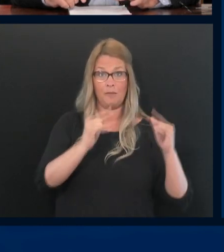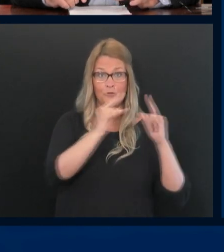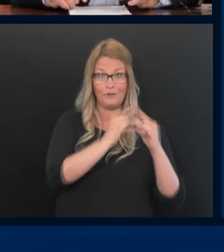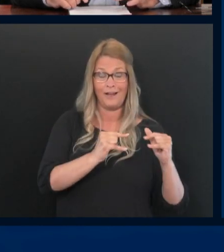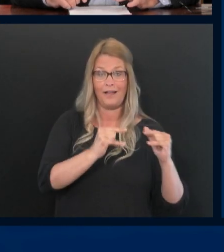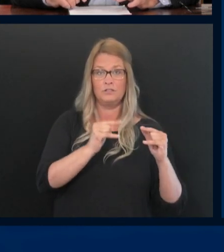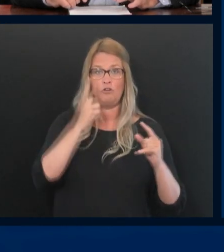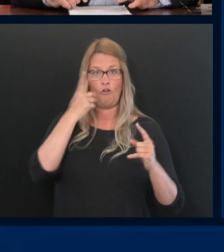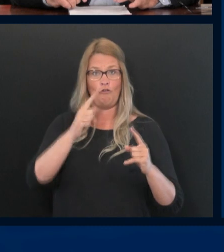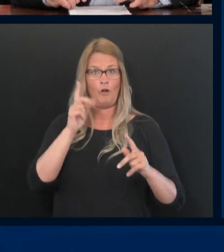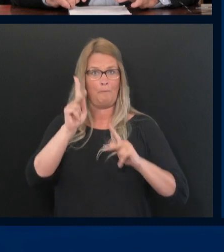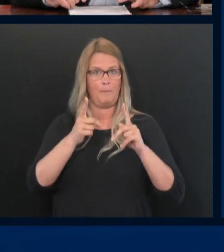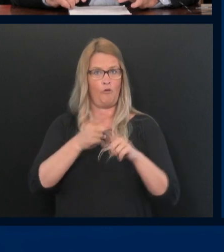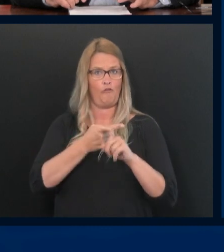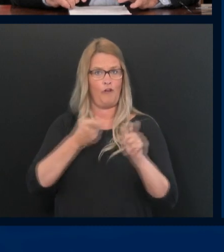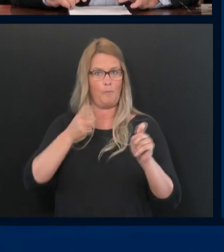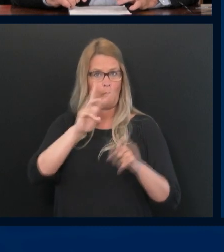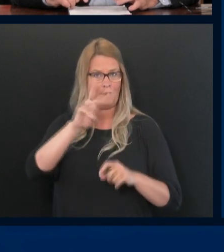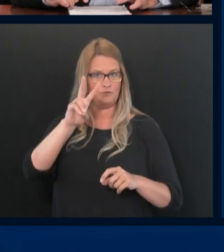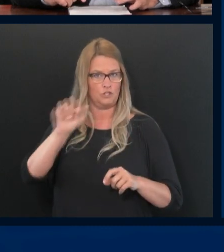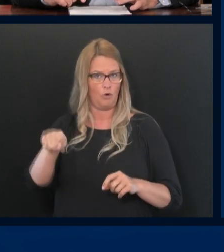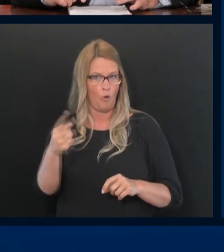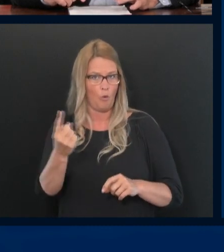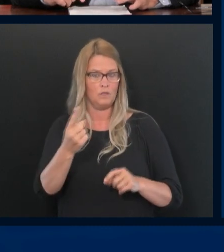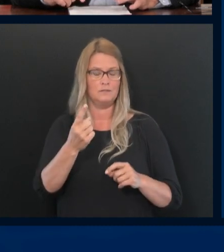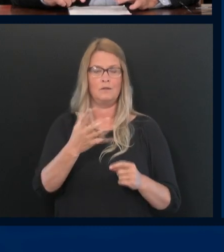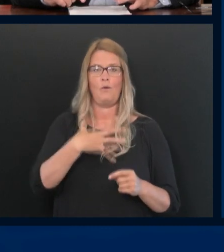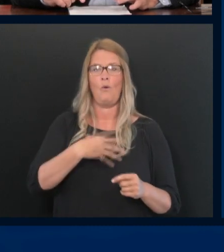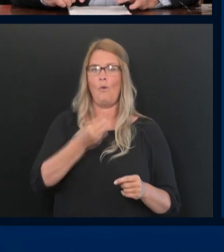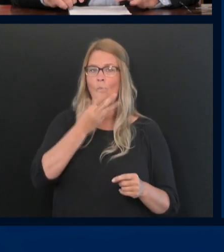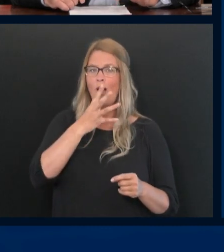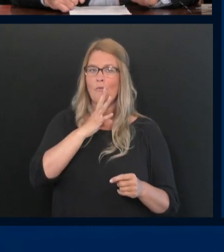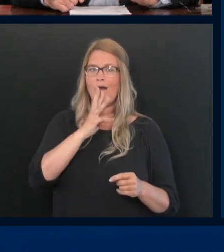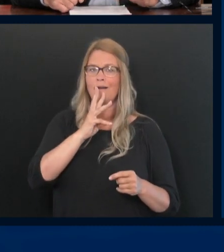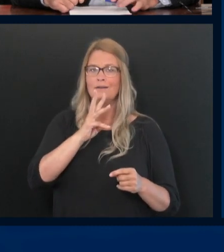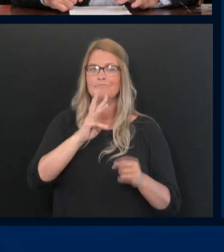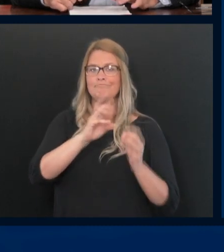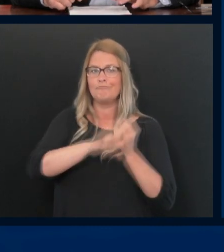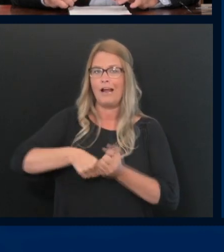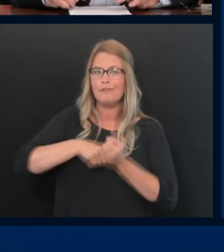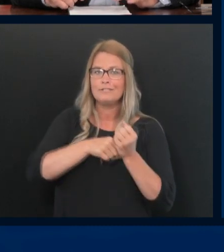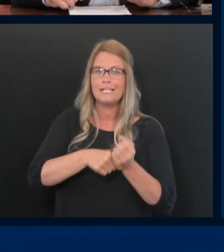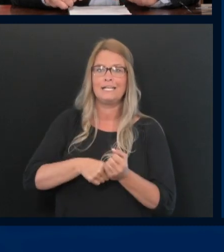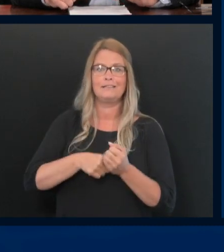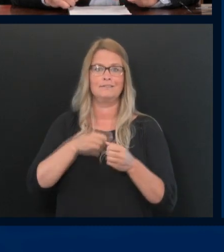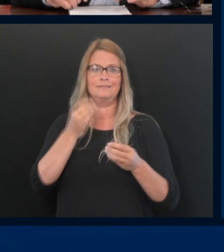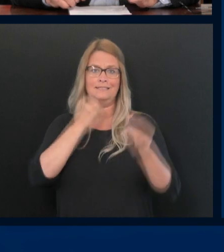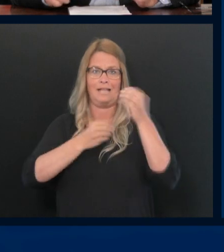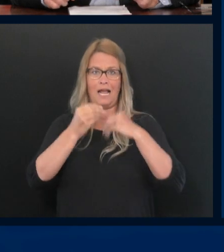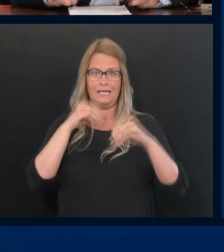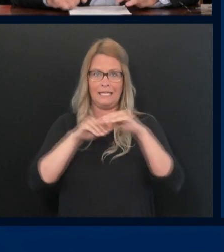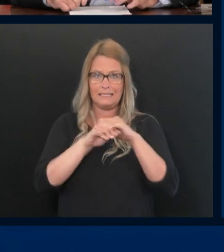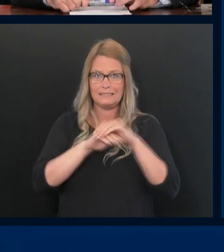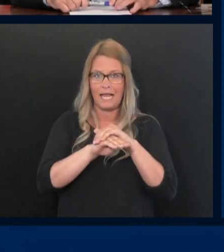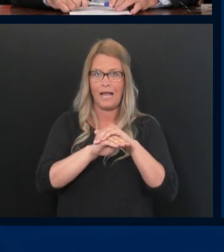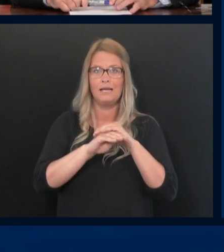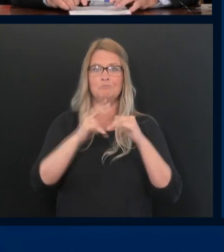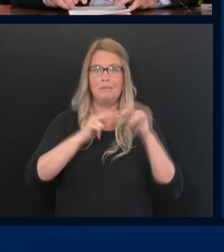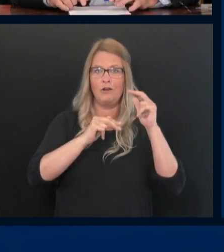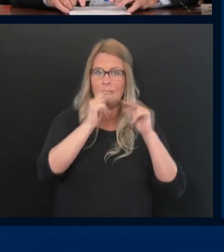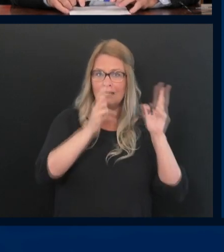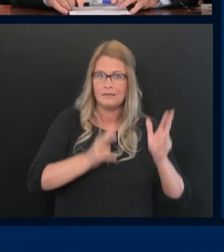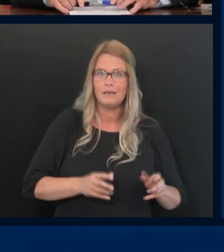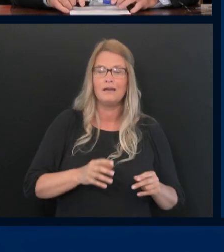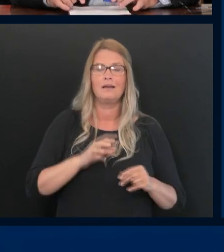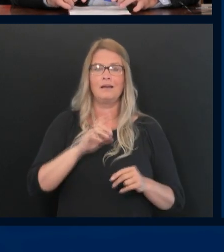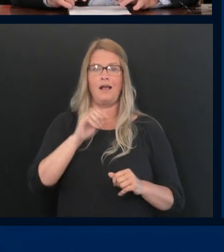residents only, to all kinds of things, from whitewater rafting to indoor dining, with,